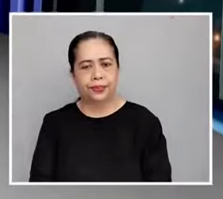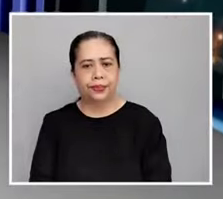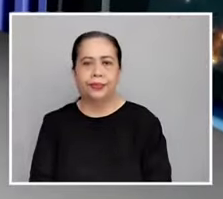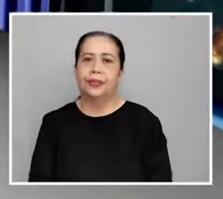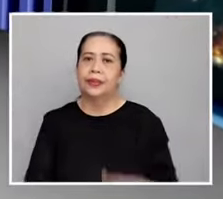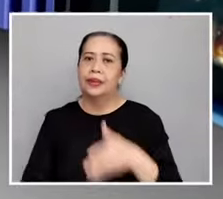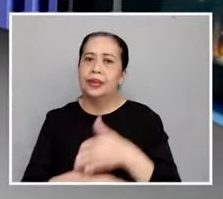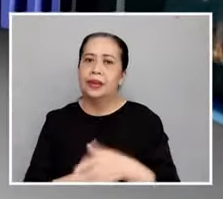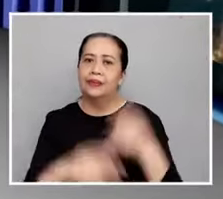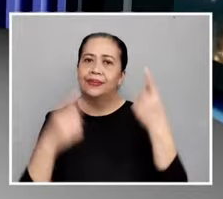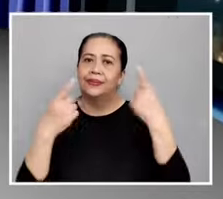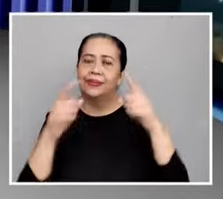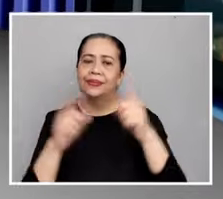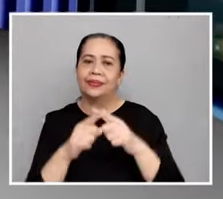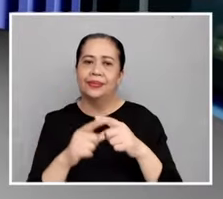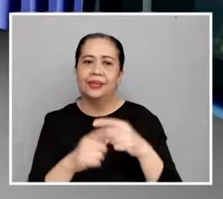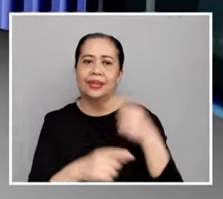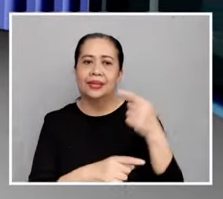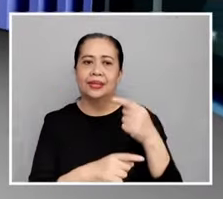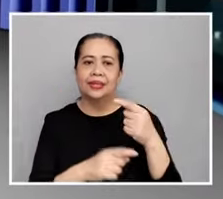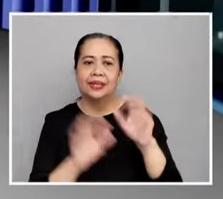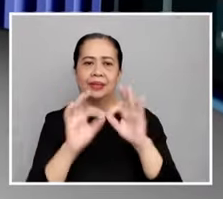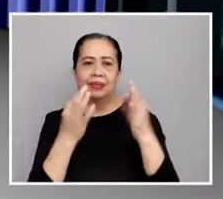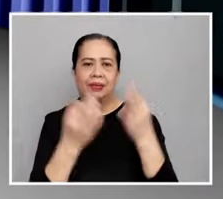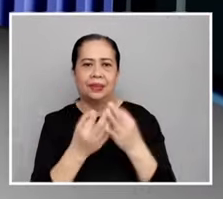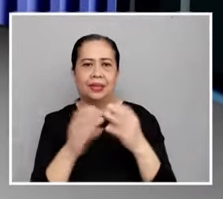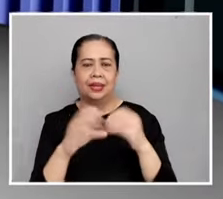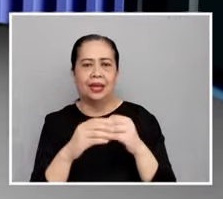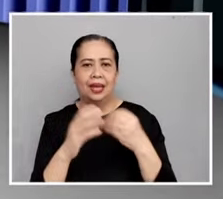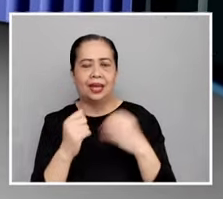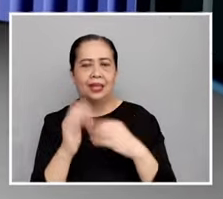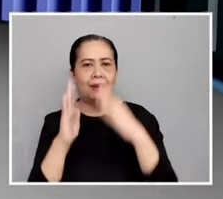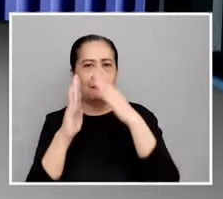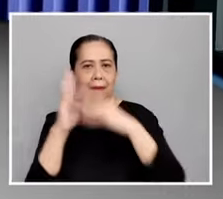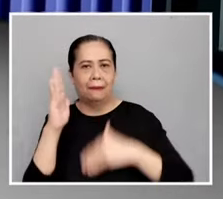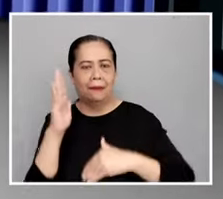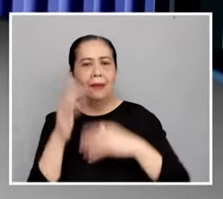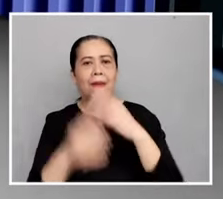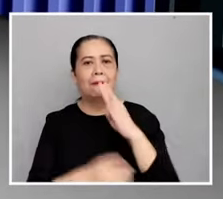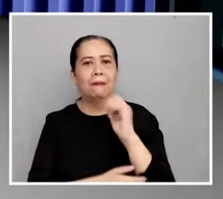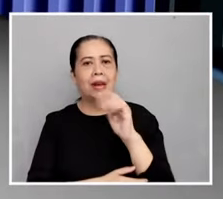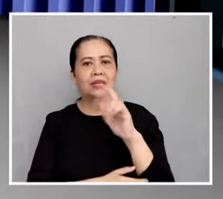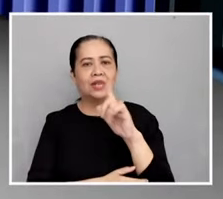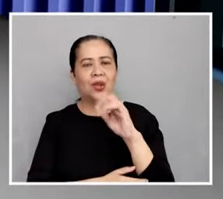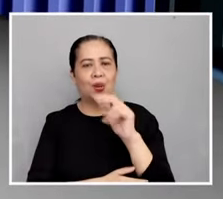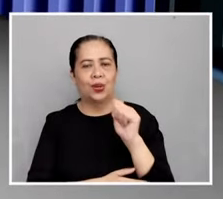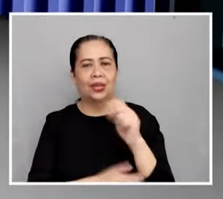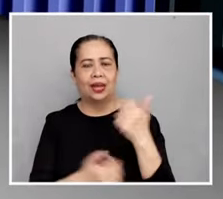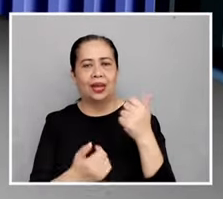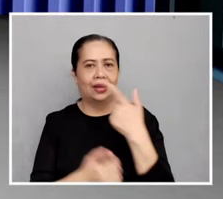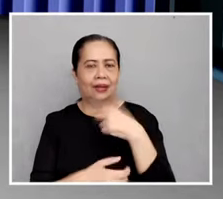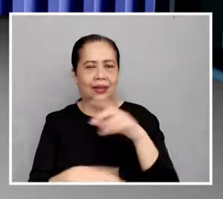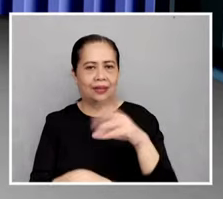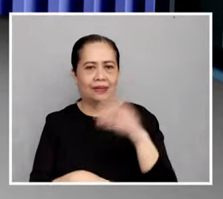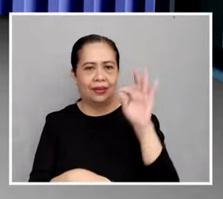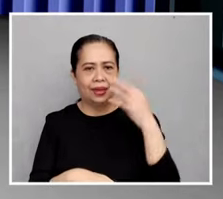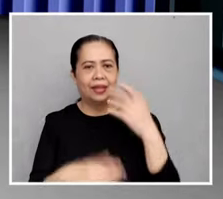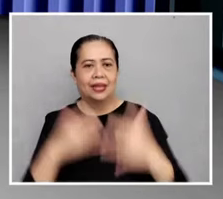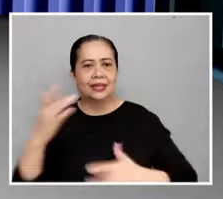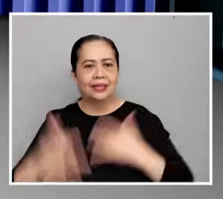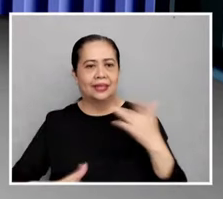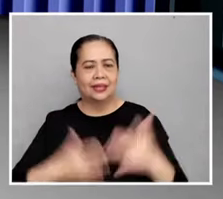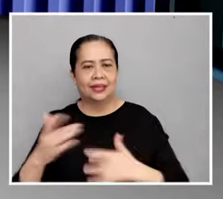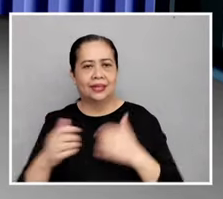Matapos ang matagumpay na Gika Pamilya concert sa Barcelona at Milan, excited na ngayon ang mga Pinoy sa gitnang silangan para